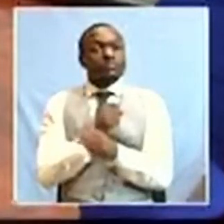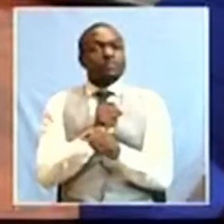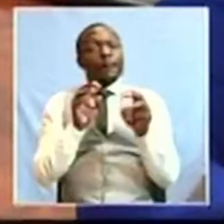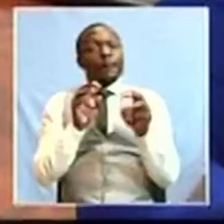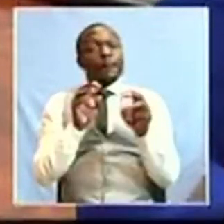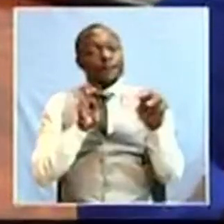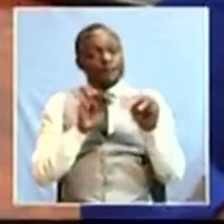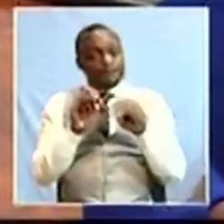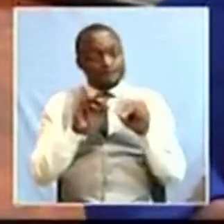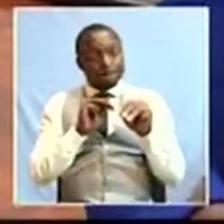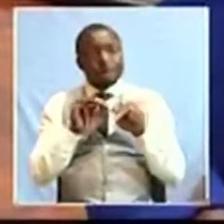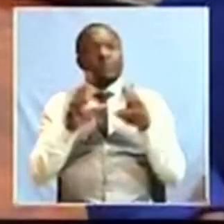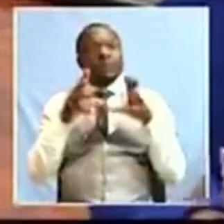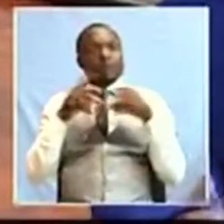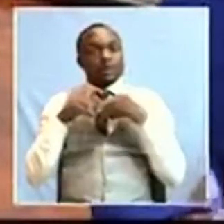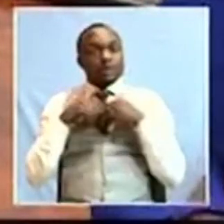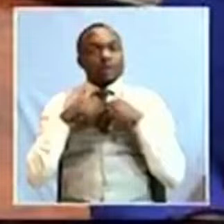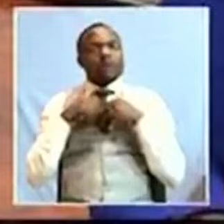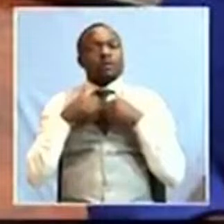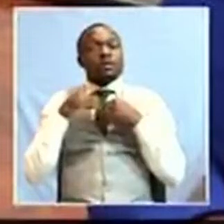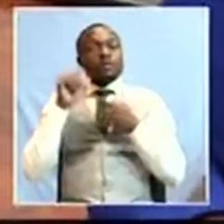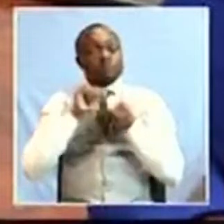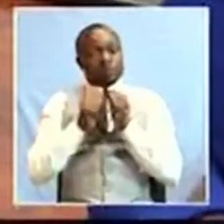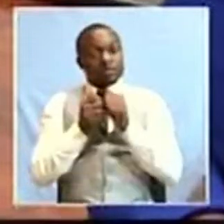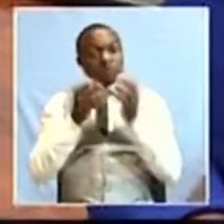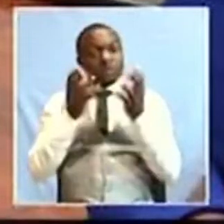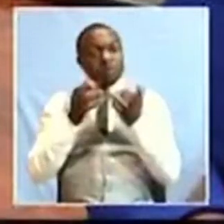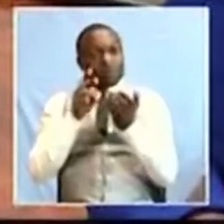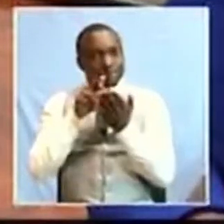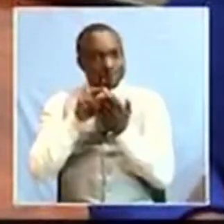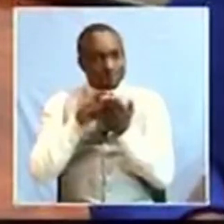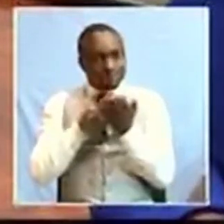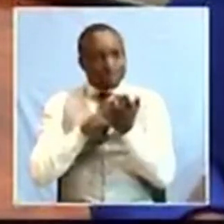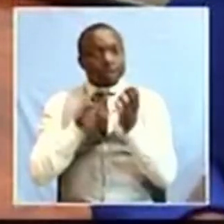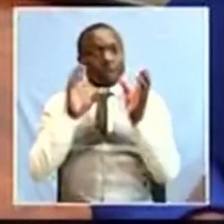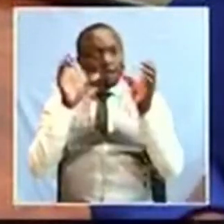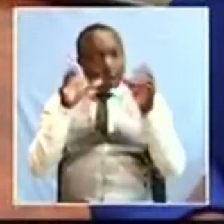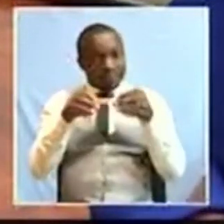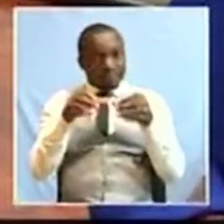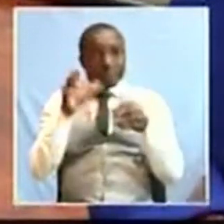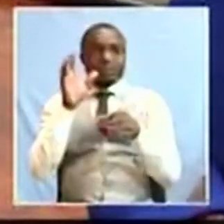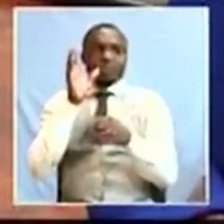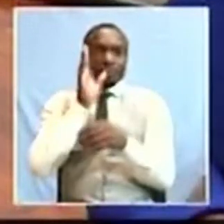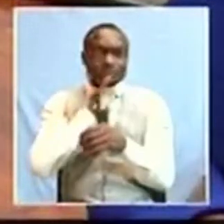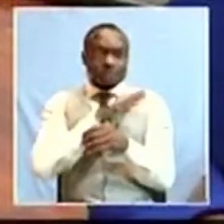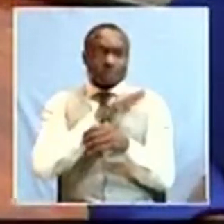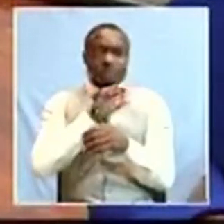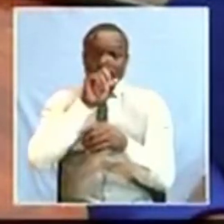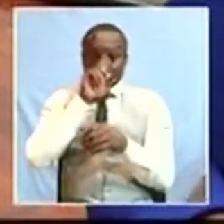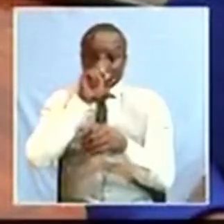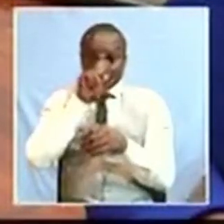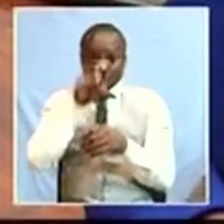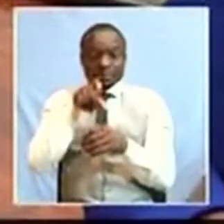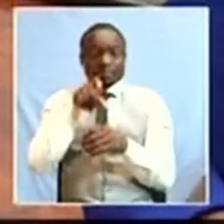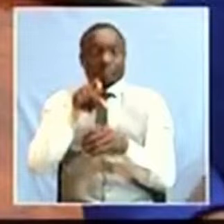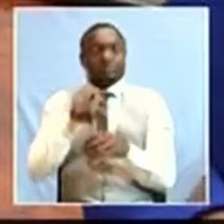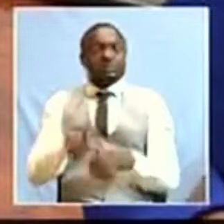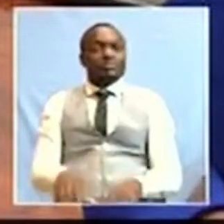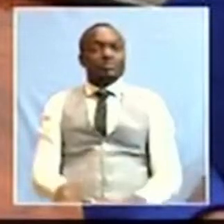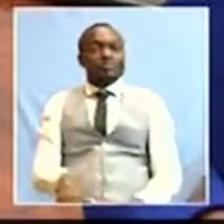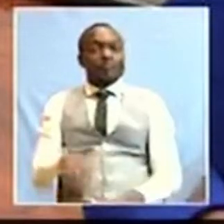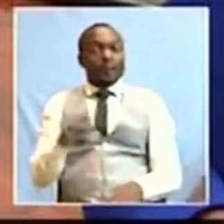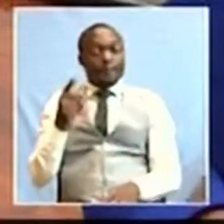management acknowledges the query and wishes to report that the council has since insured